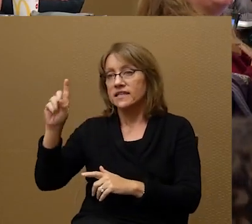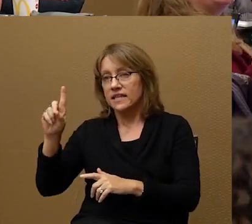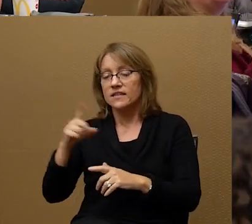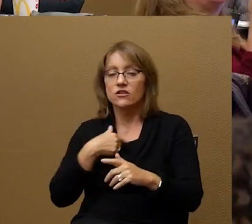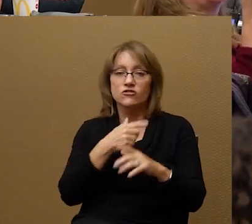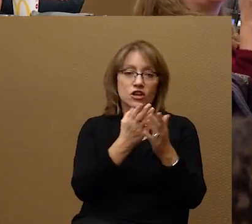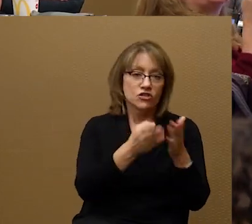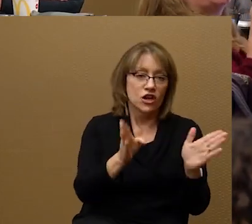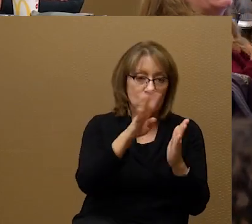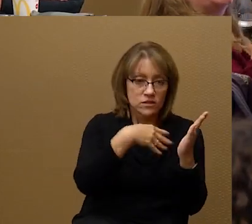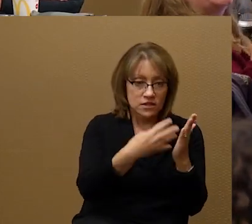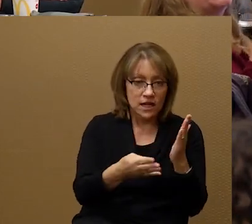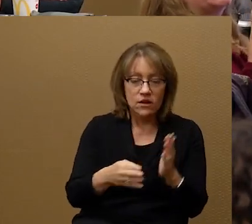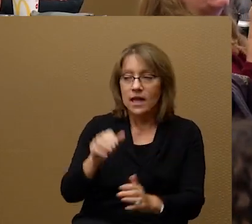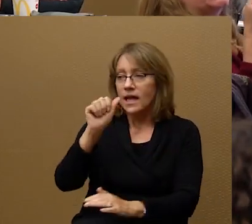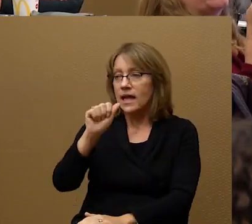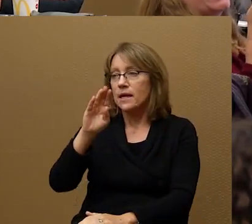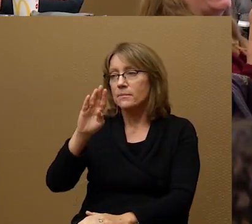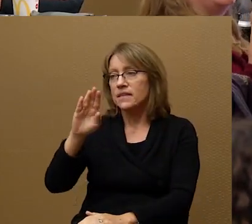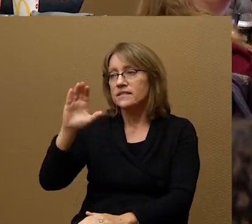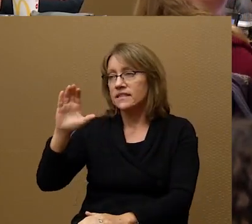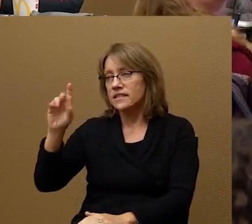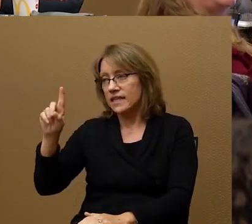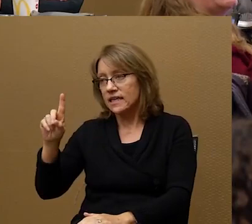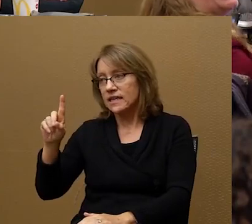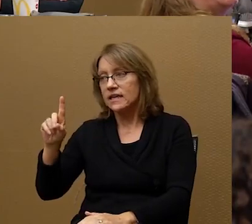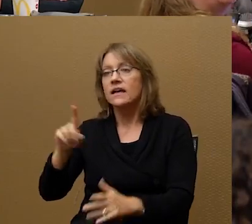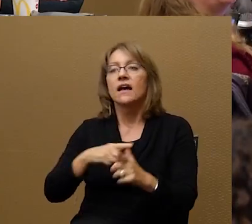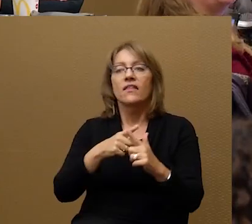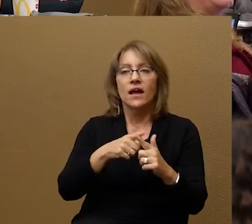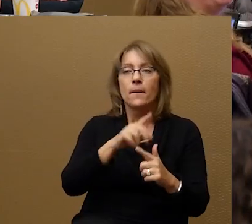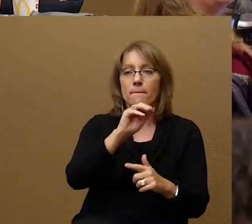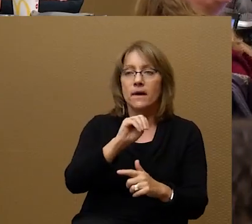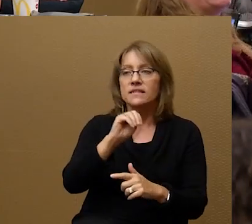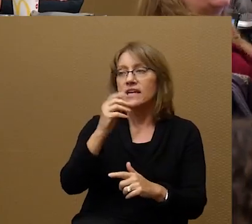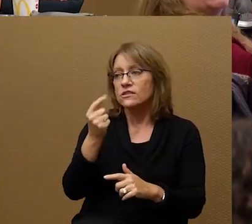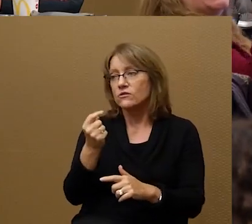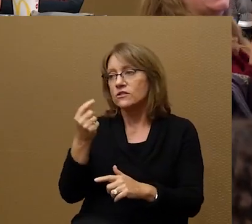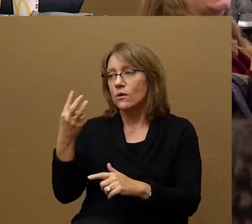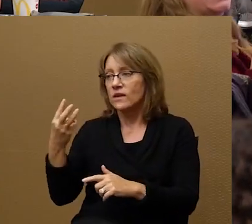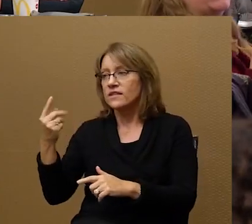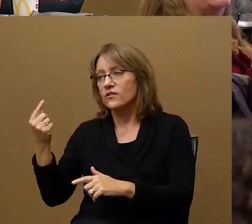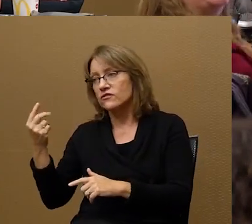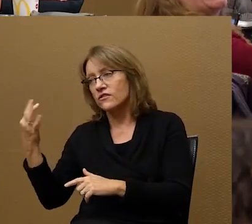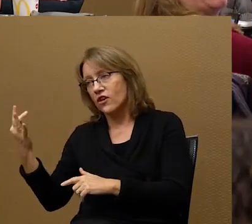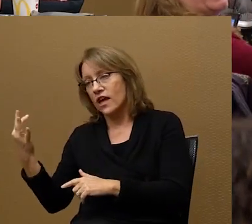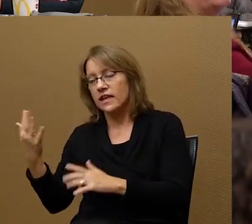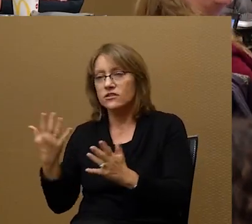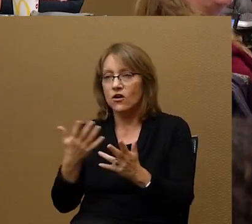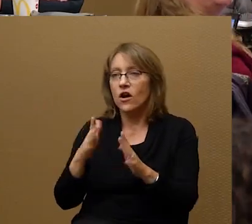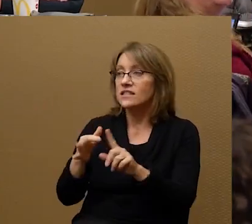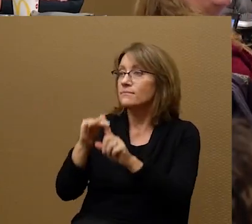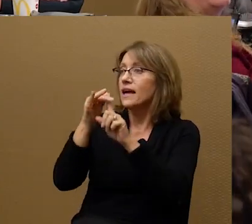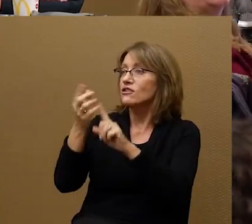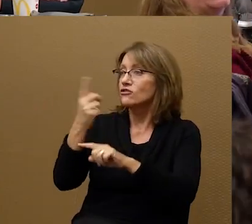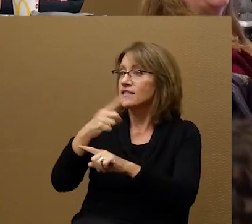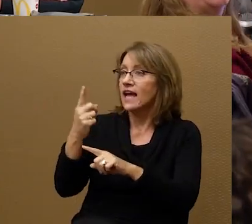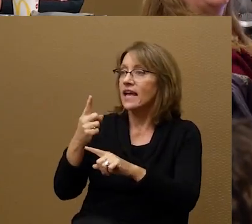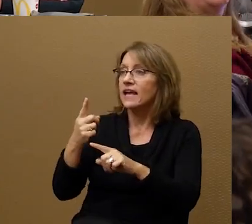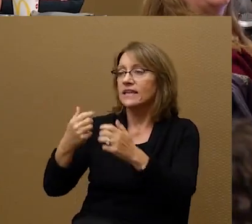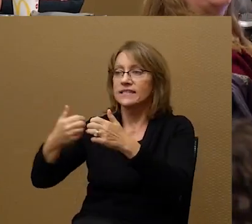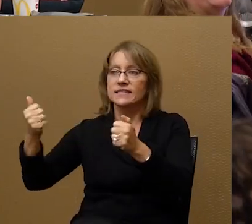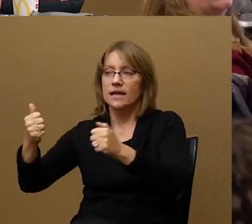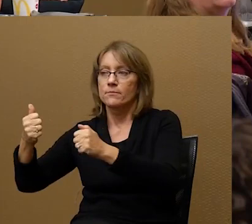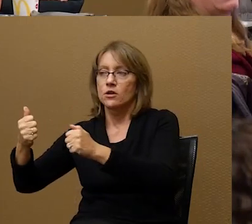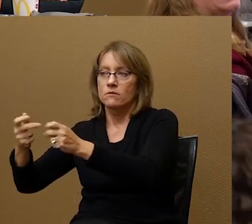there's ABCD, and then there's Monday, Tuesday, Wednesday, Thursday, Friday. So we can kind of have our specials on a separate spot compared to our